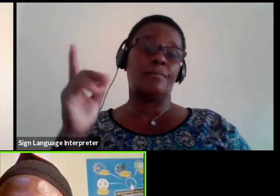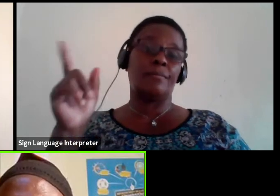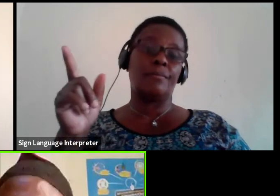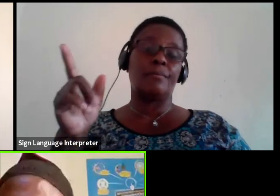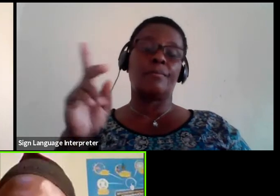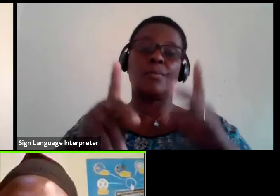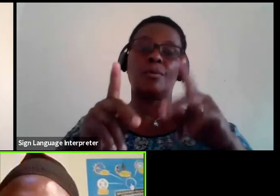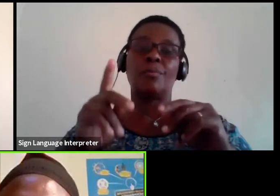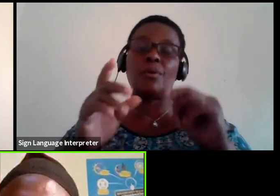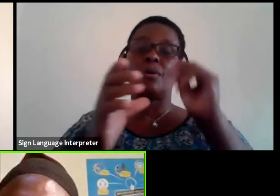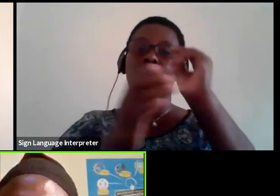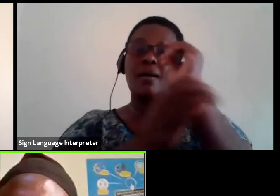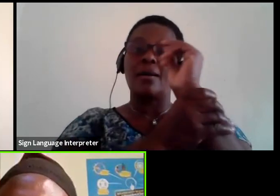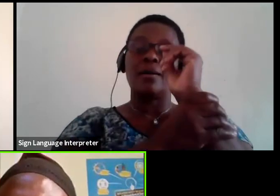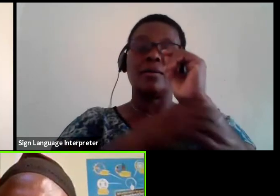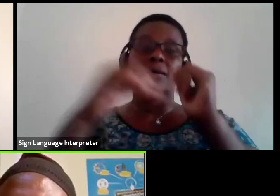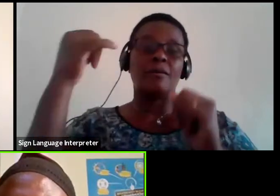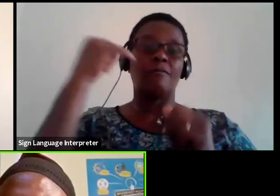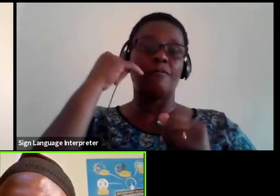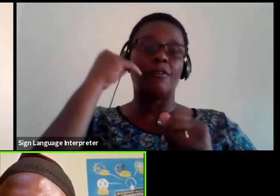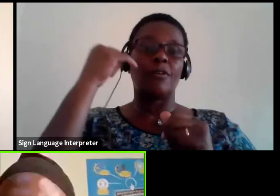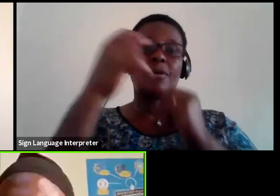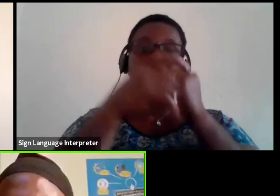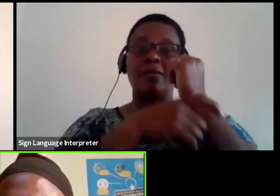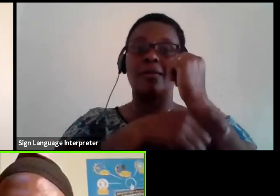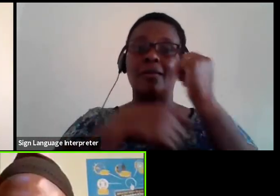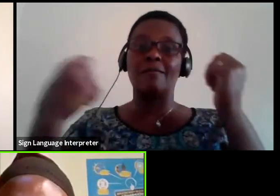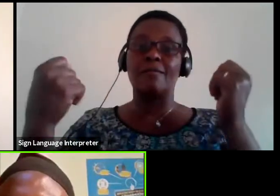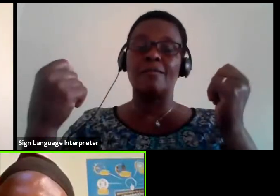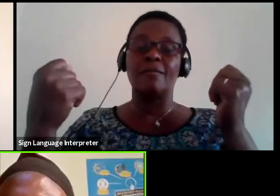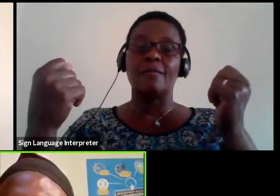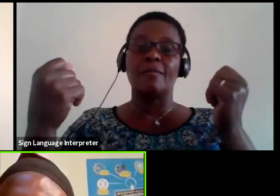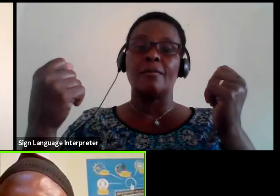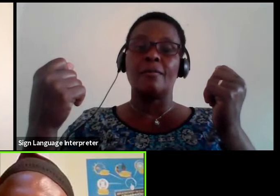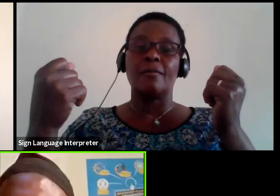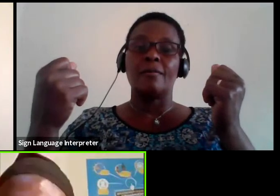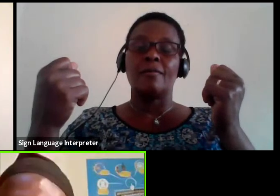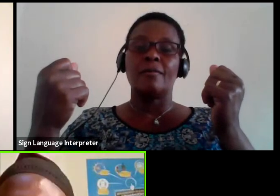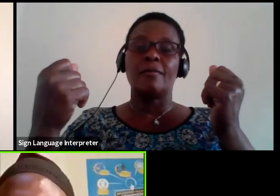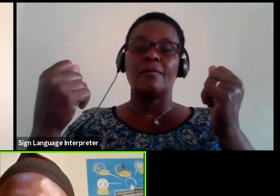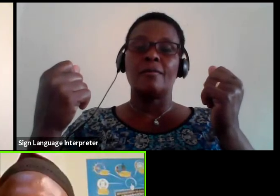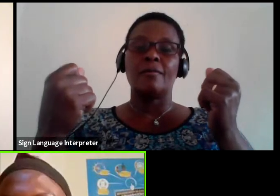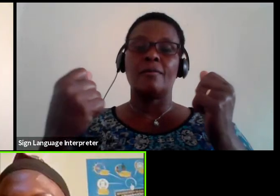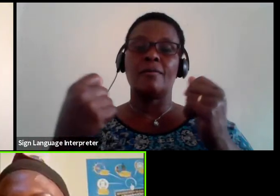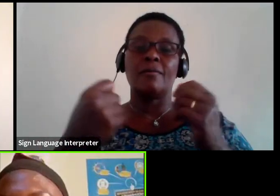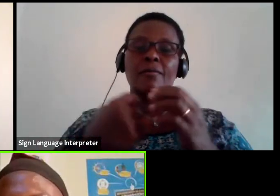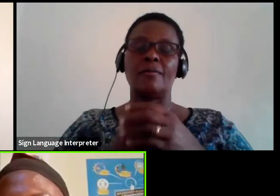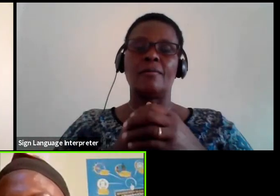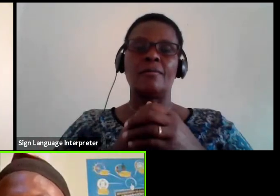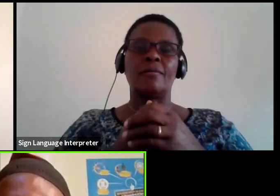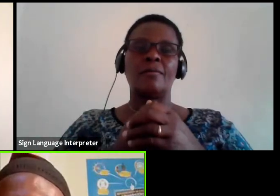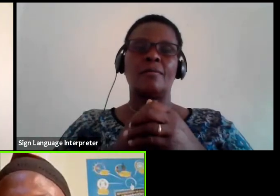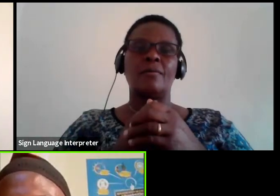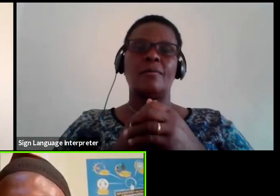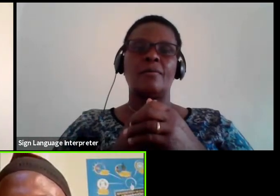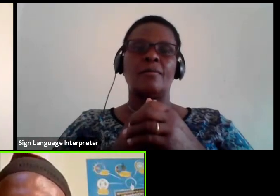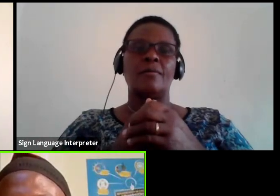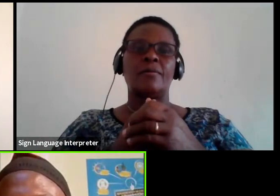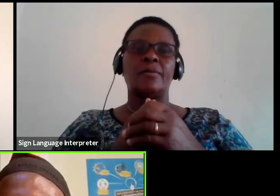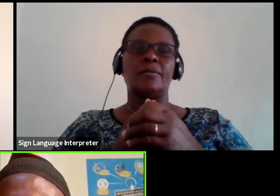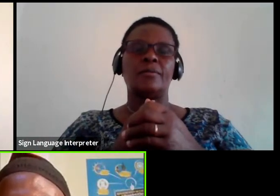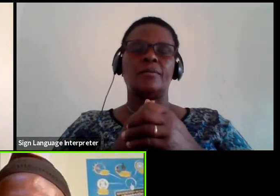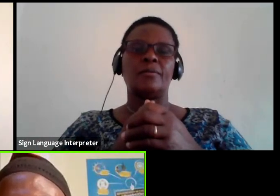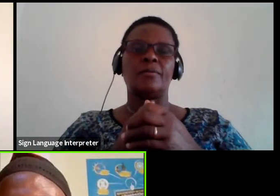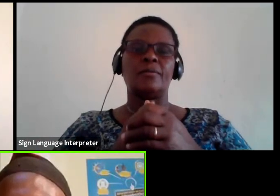very, very, very handsome, like Gabriel is looking, and then they look at you and say, "Hey, it seems as if you." So since there is no law to say,